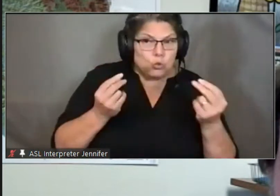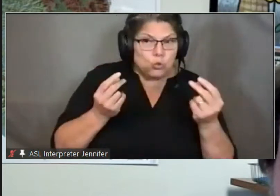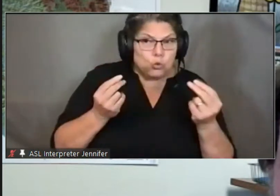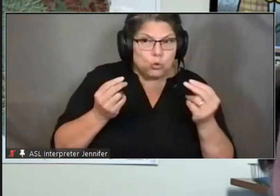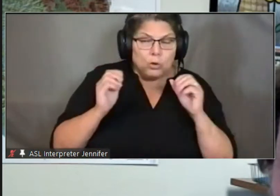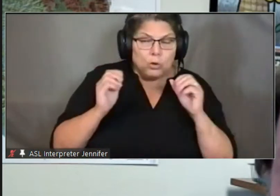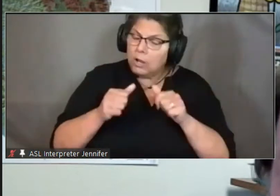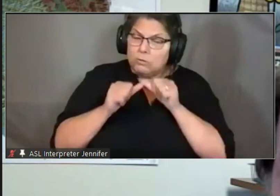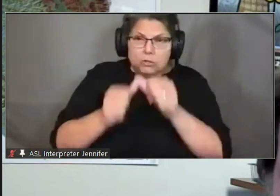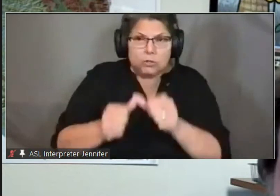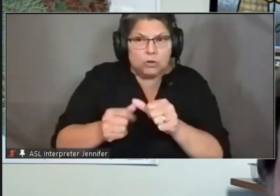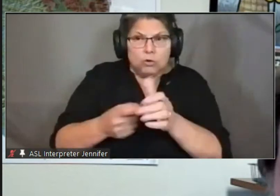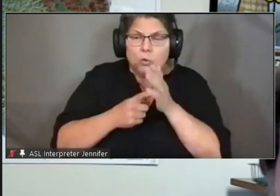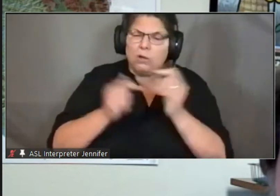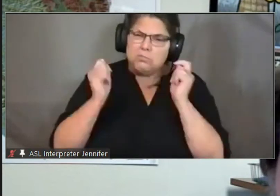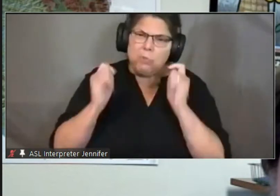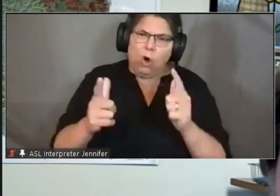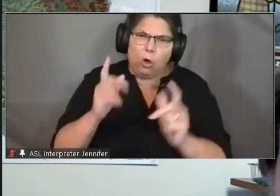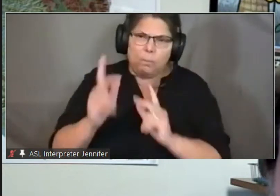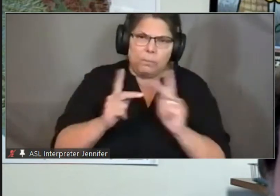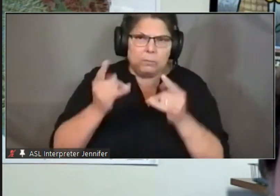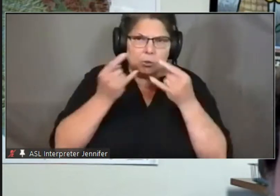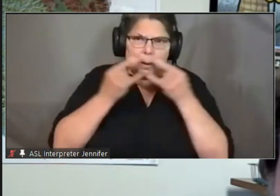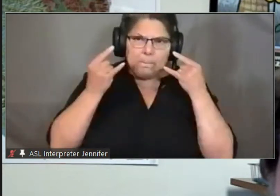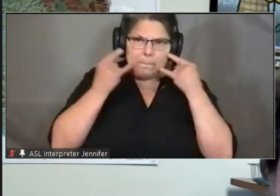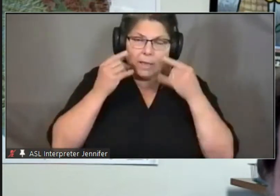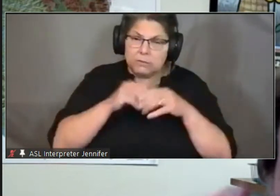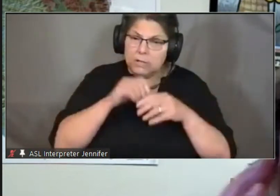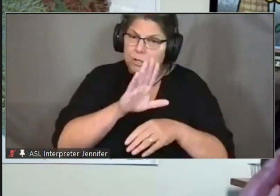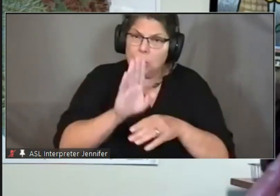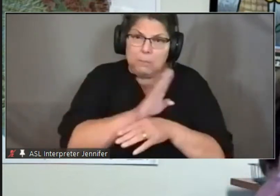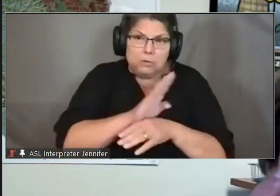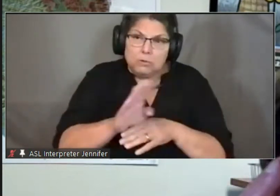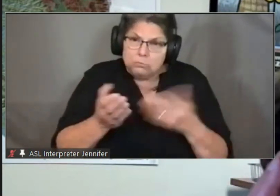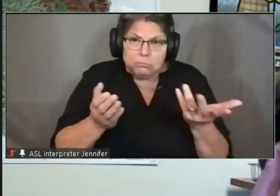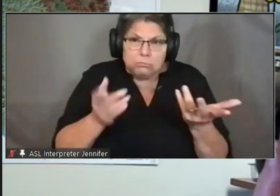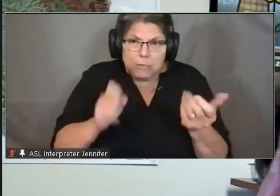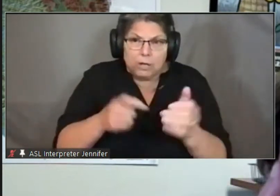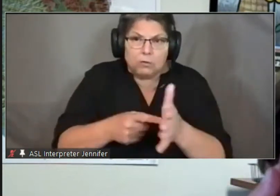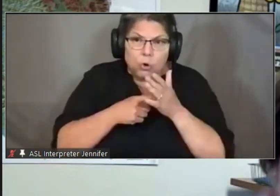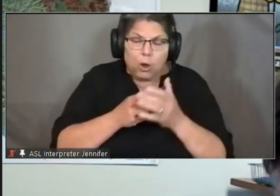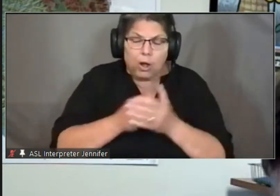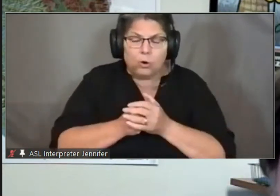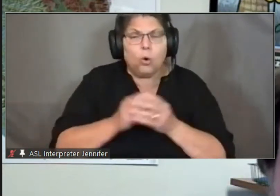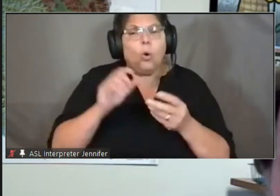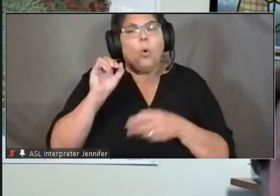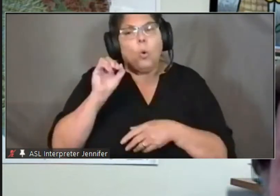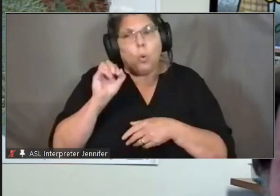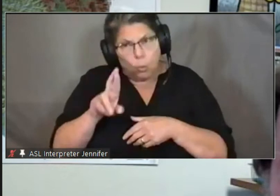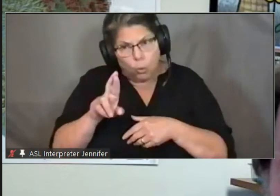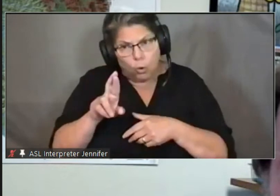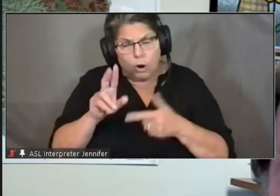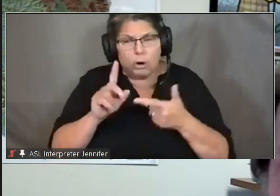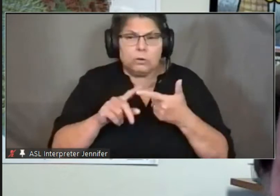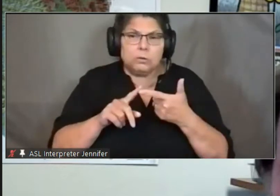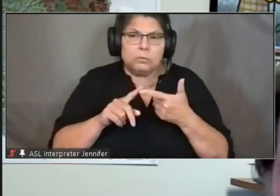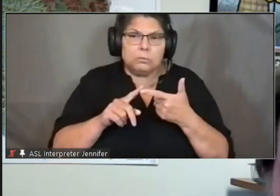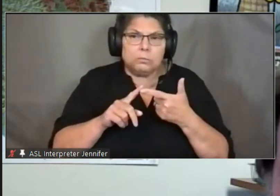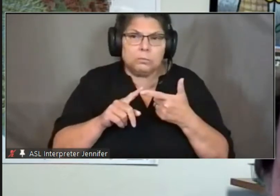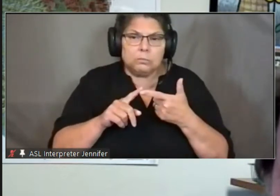to require all to mask inside their establishment. The second alternative is to